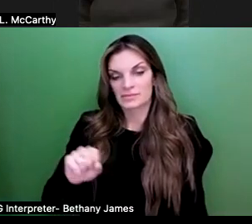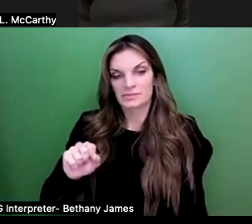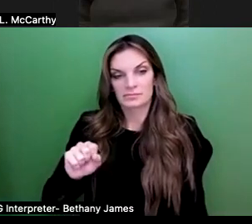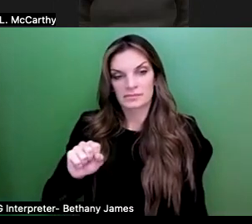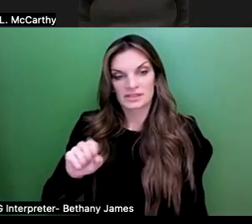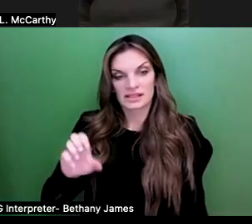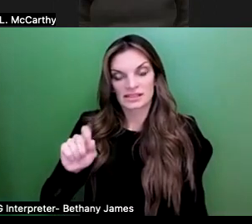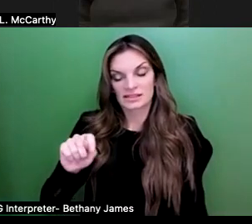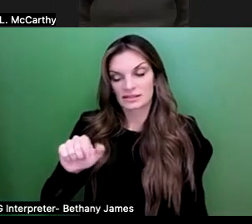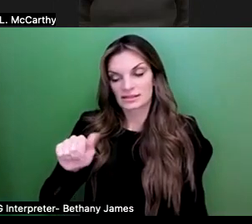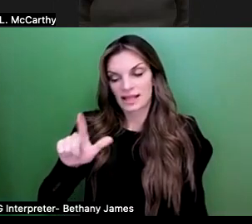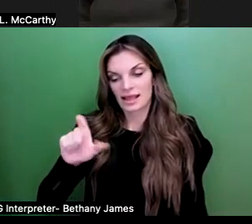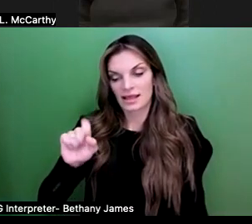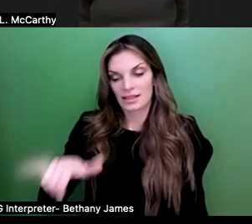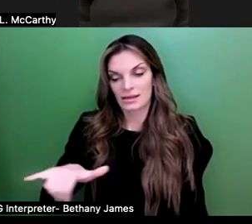Thank you for the question.